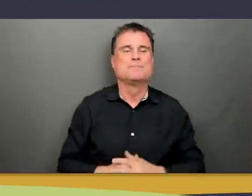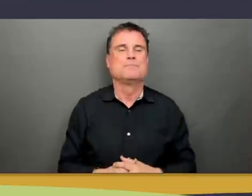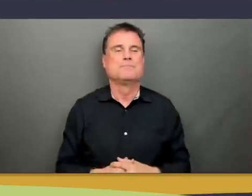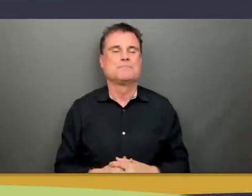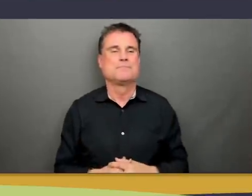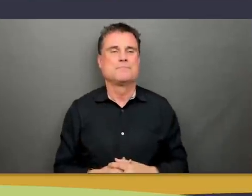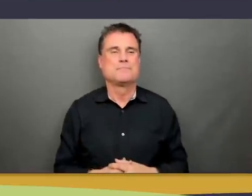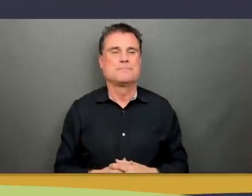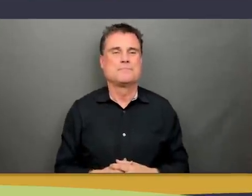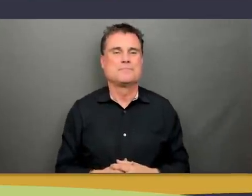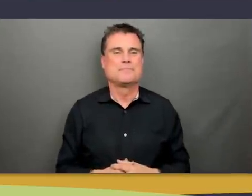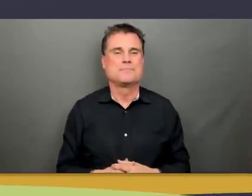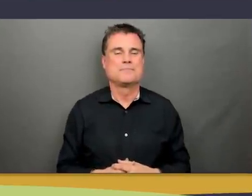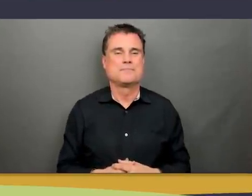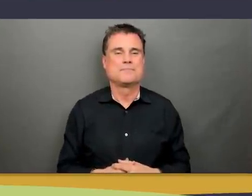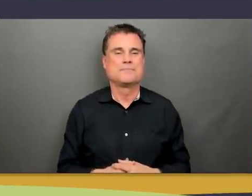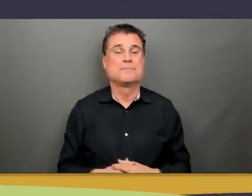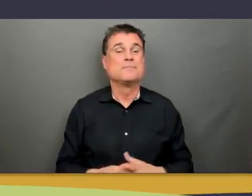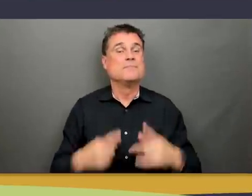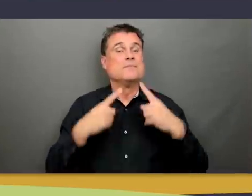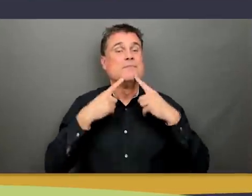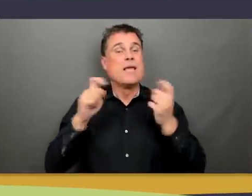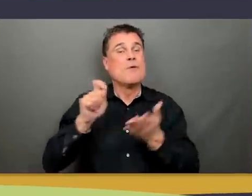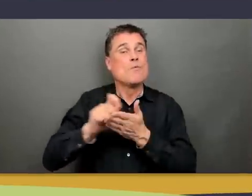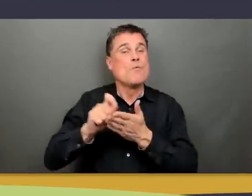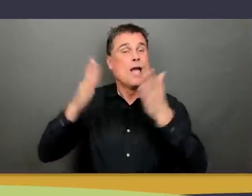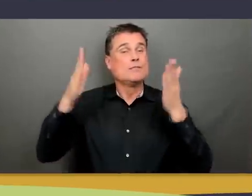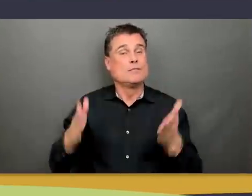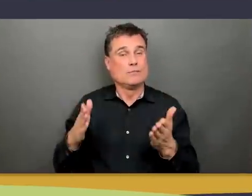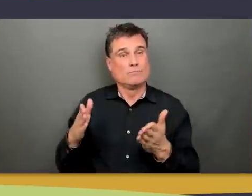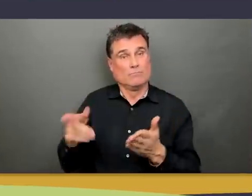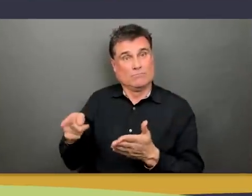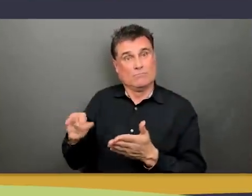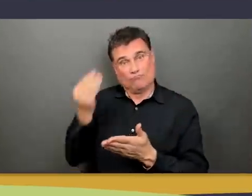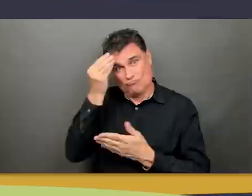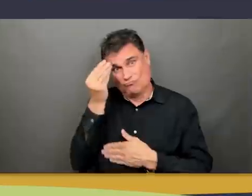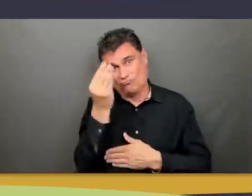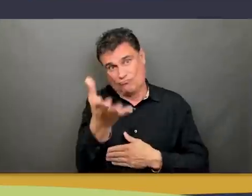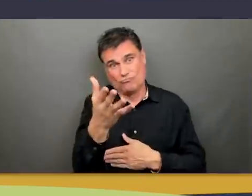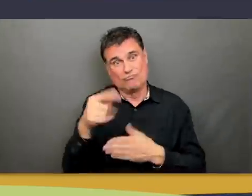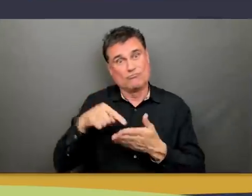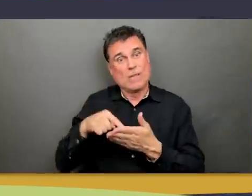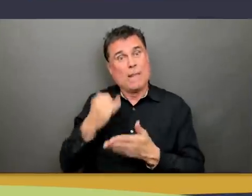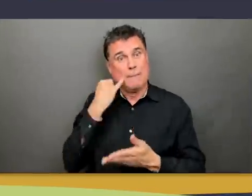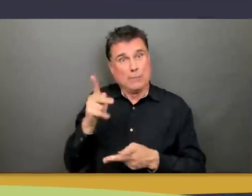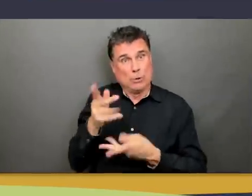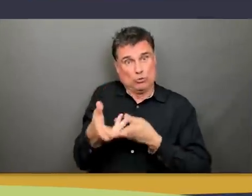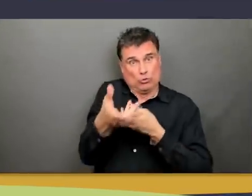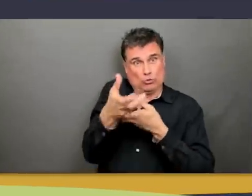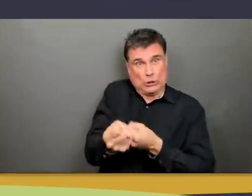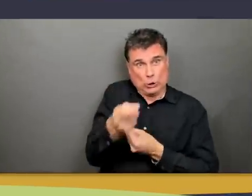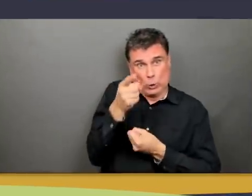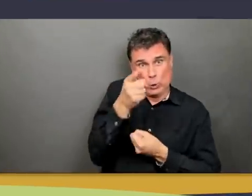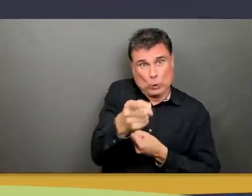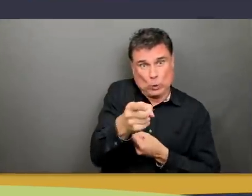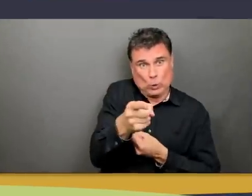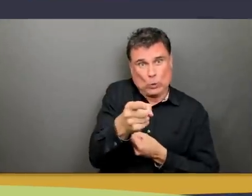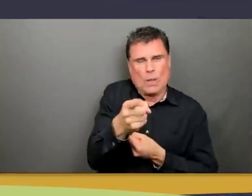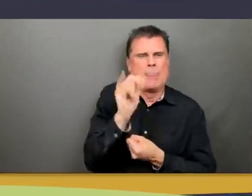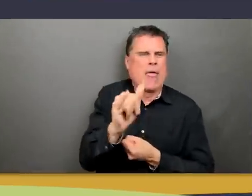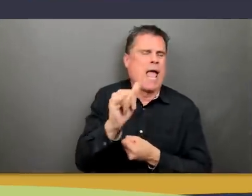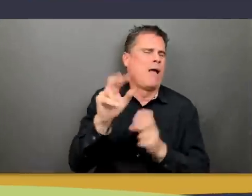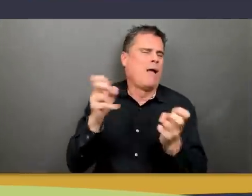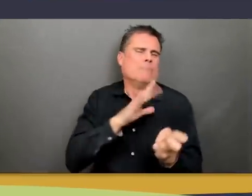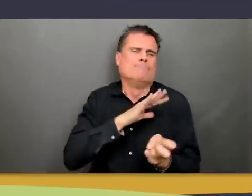be trusted is a greater compliment than being loved." And while I certainly do feel the love that comes along with this